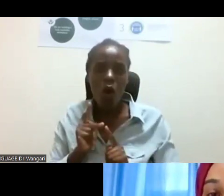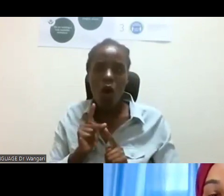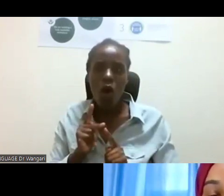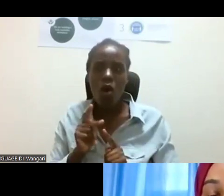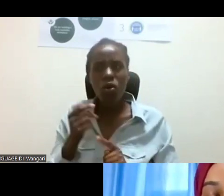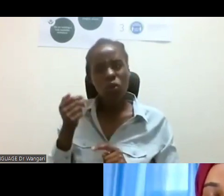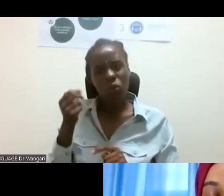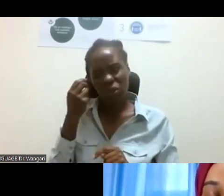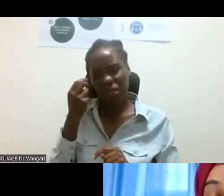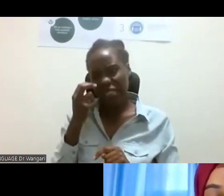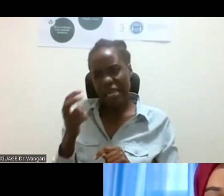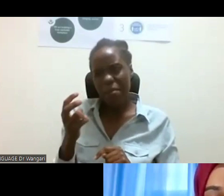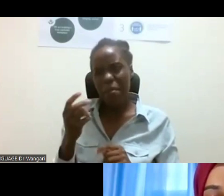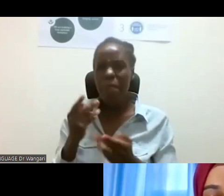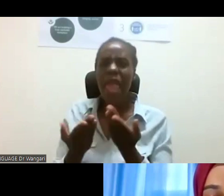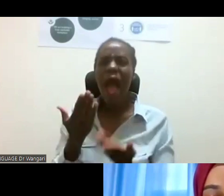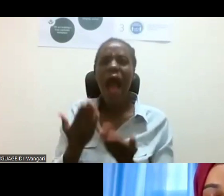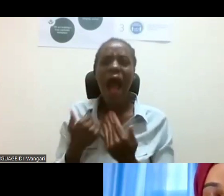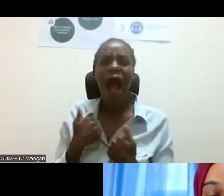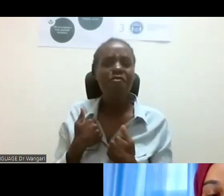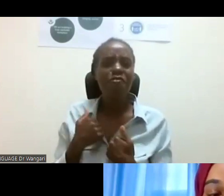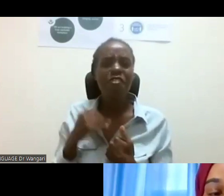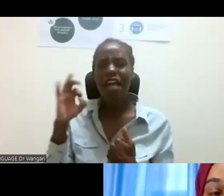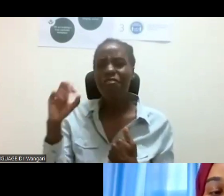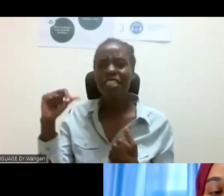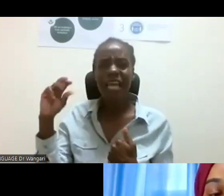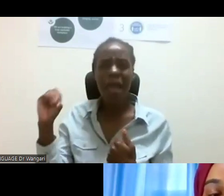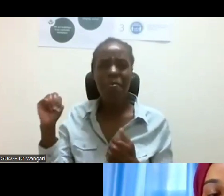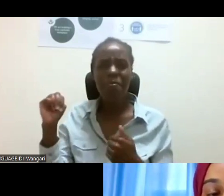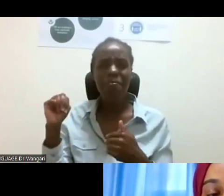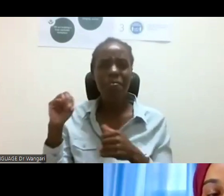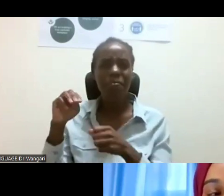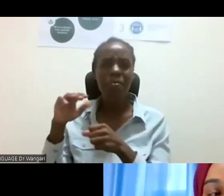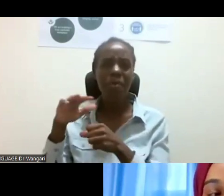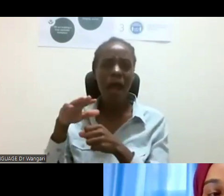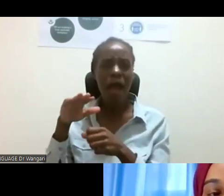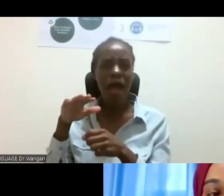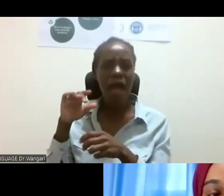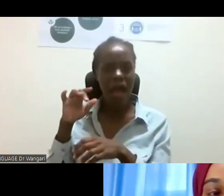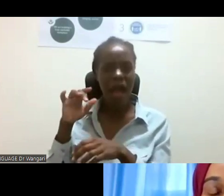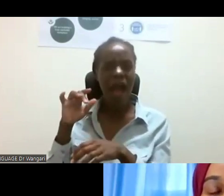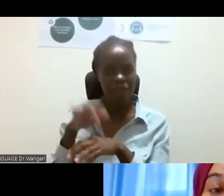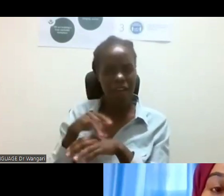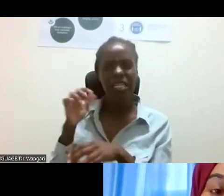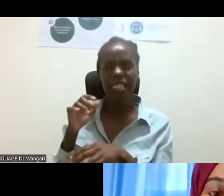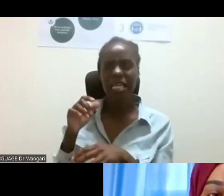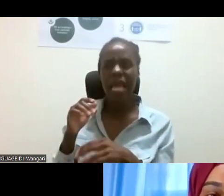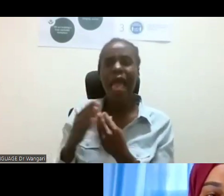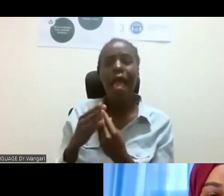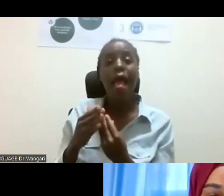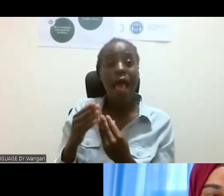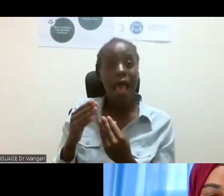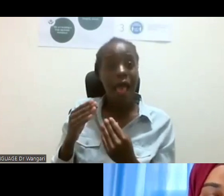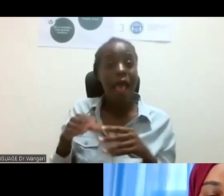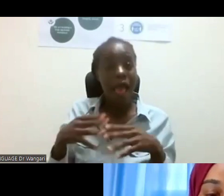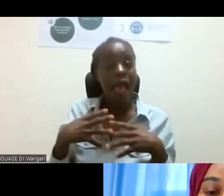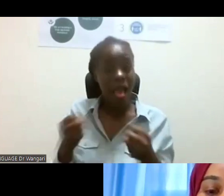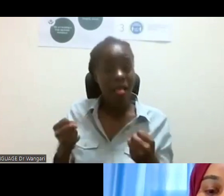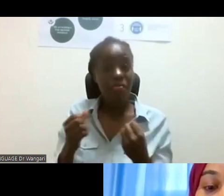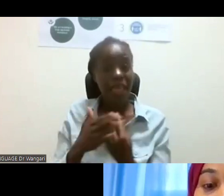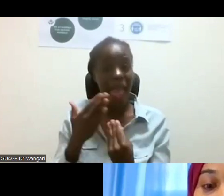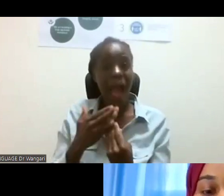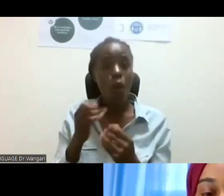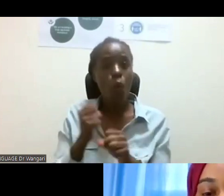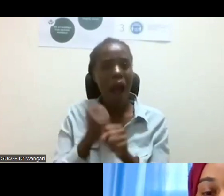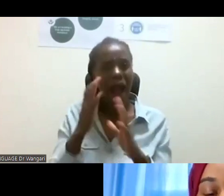FGM victim, healthcare workers feel like they're not equipped enough,